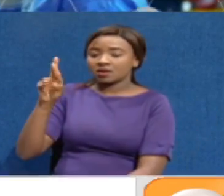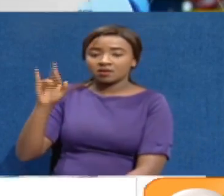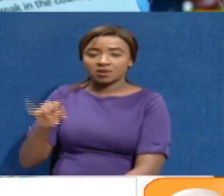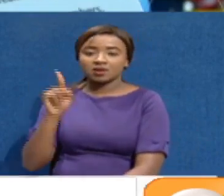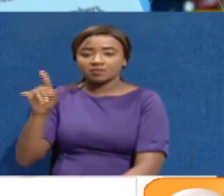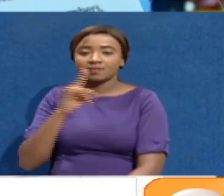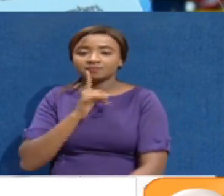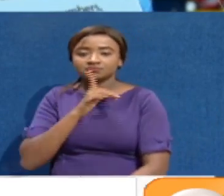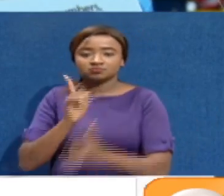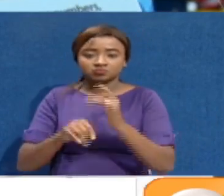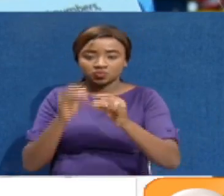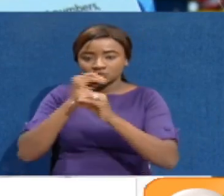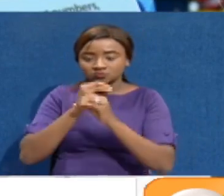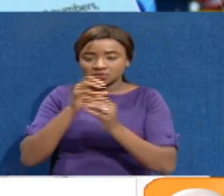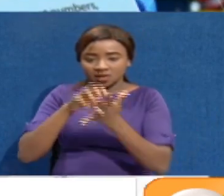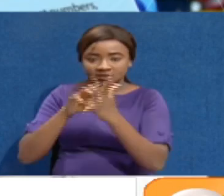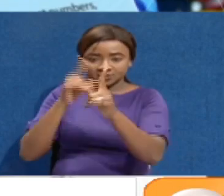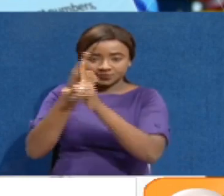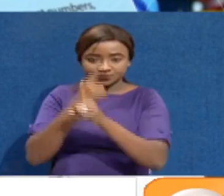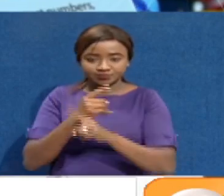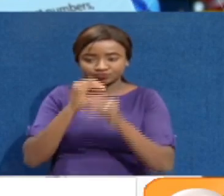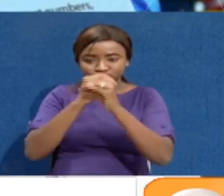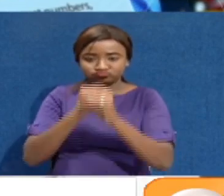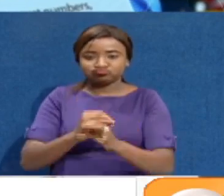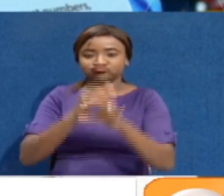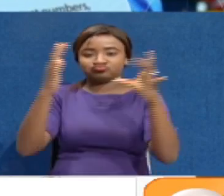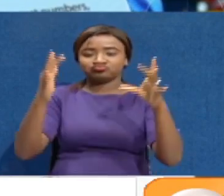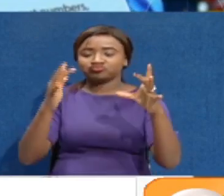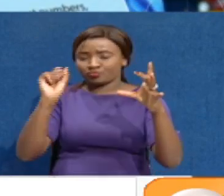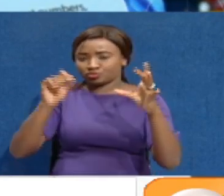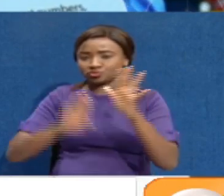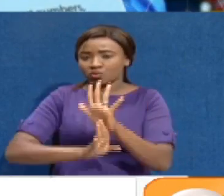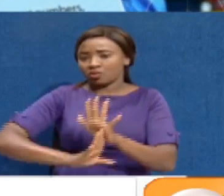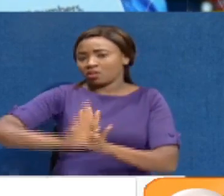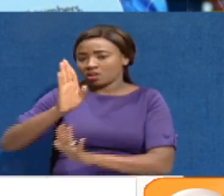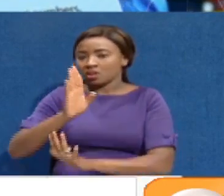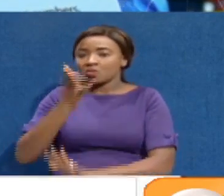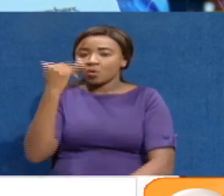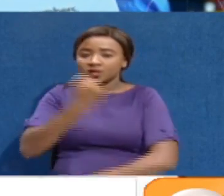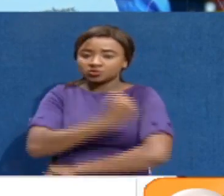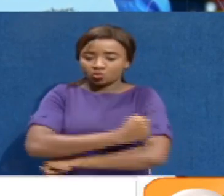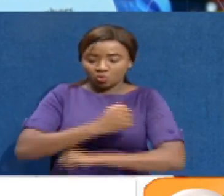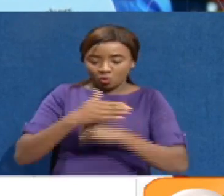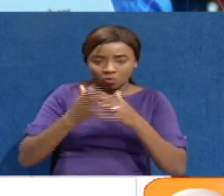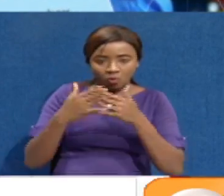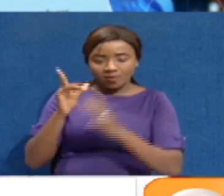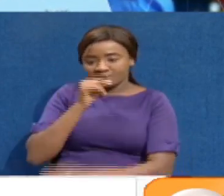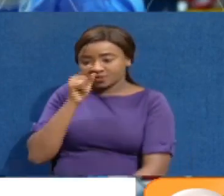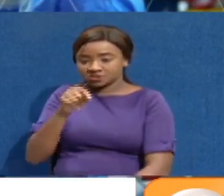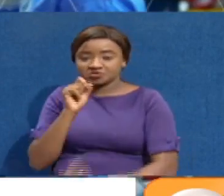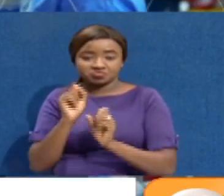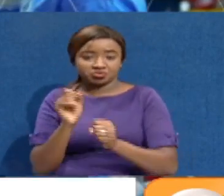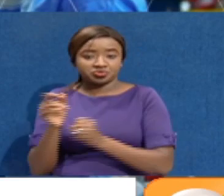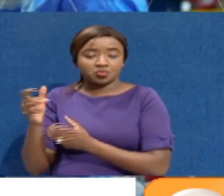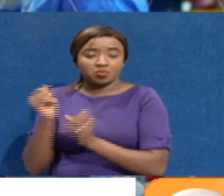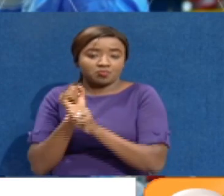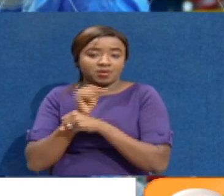Cases and Deaths Following Schools Reopening, projects that the effects of schools reopening could lead to a rise in infections